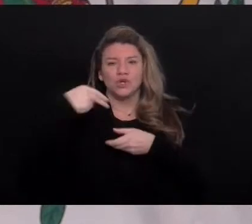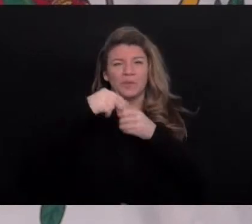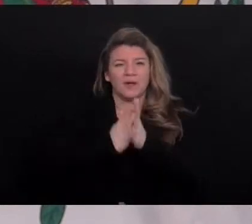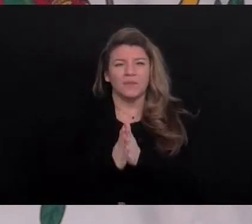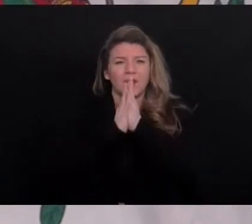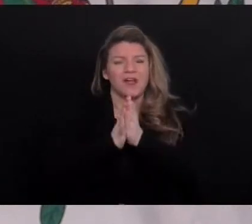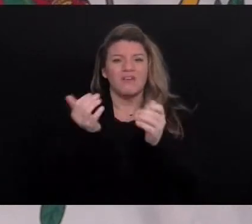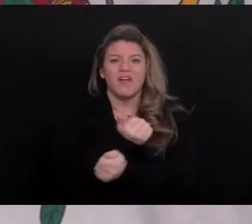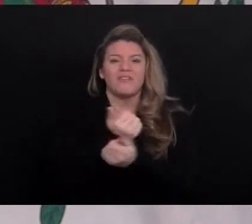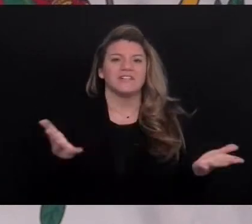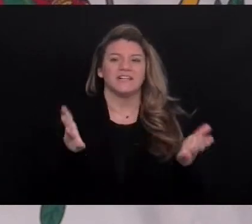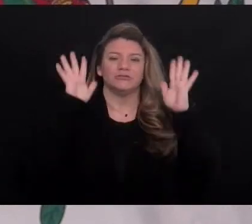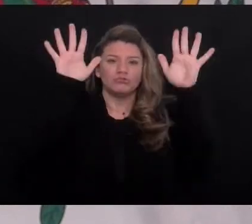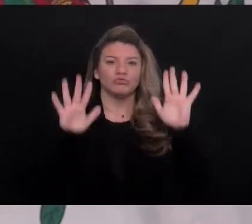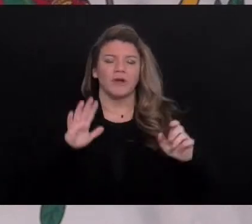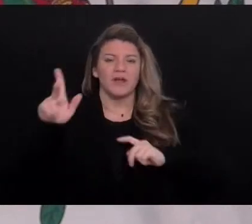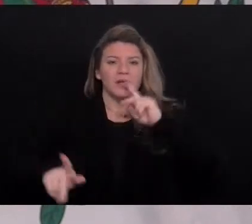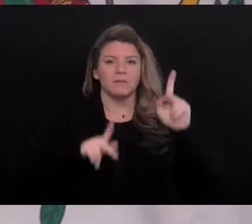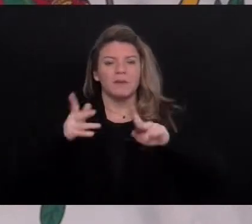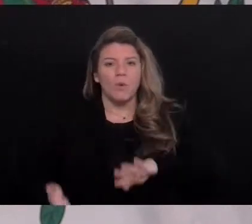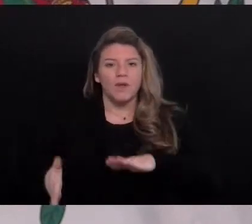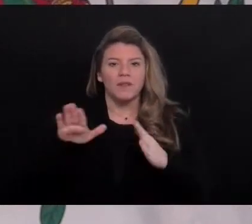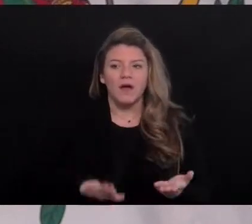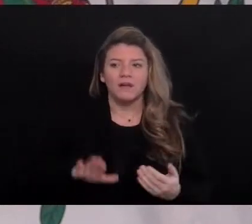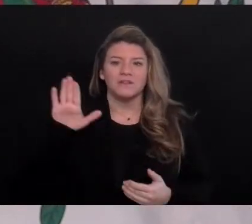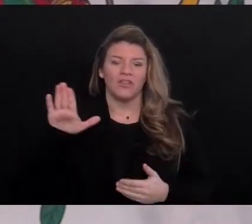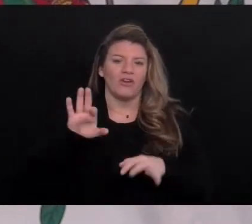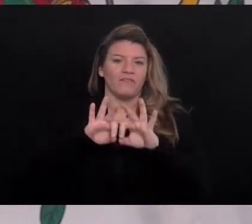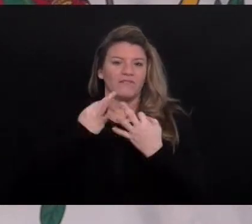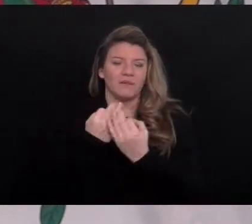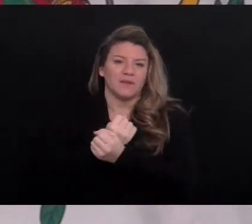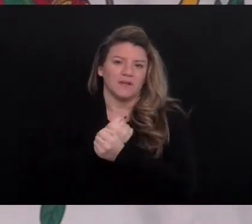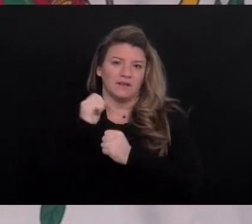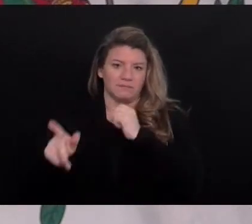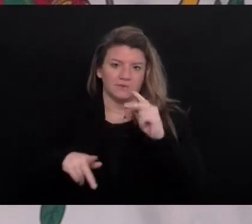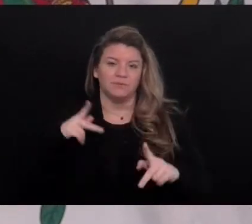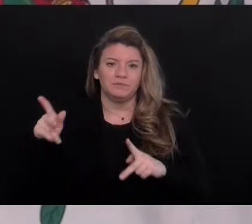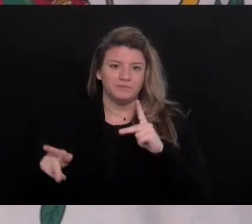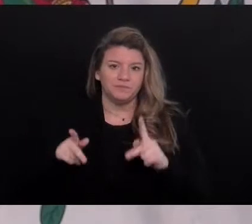for all these great people that we've lost and all their loved ones. The